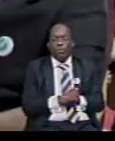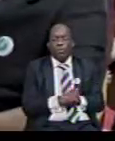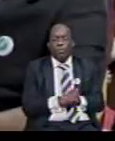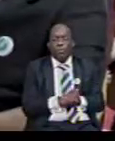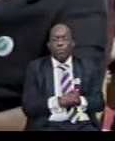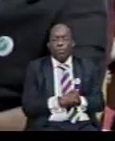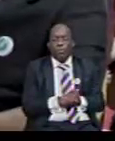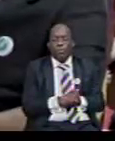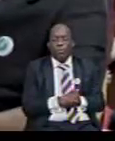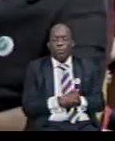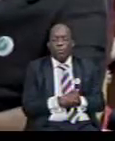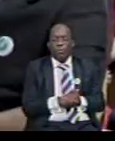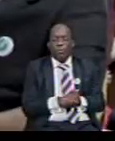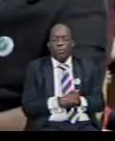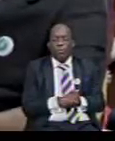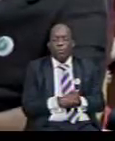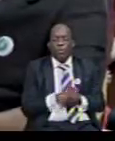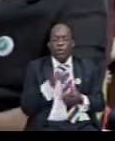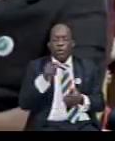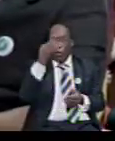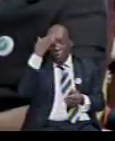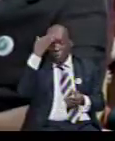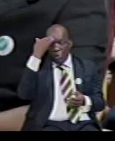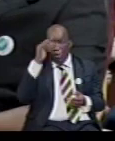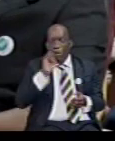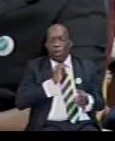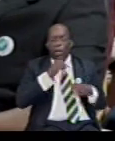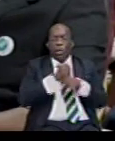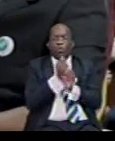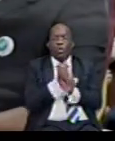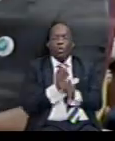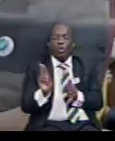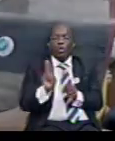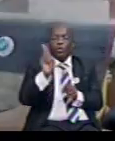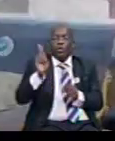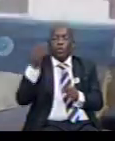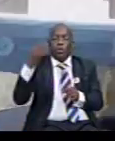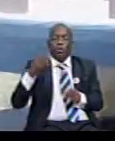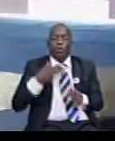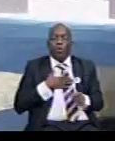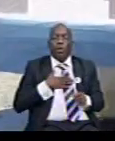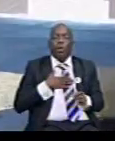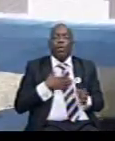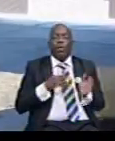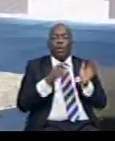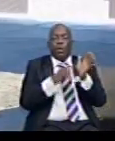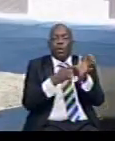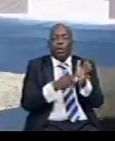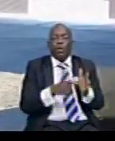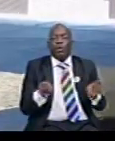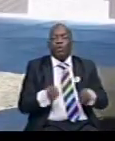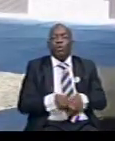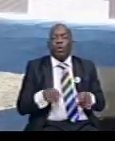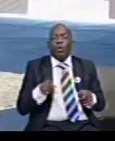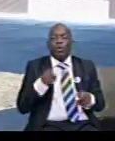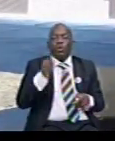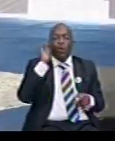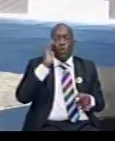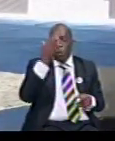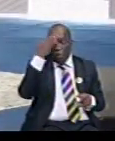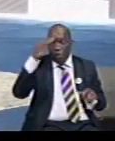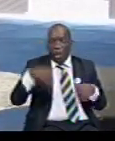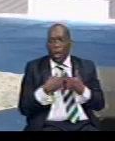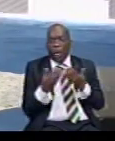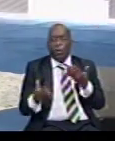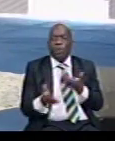You know, I make use of my example so you will know how easy it is